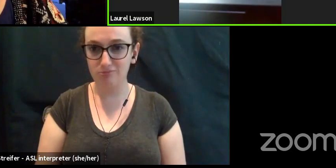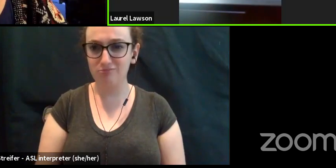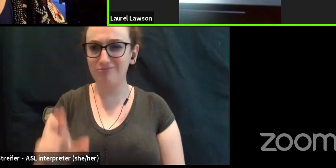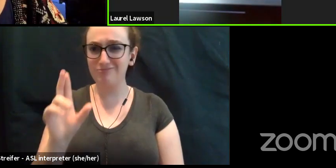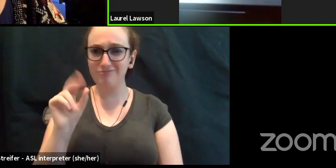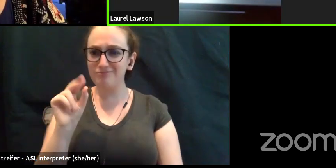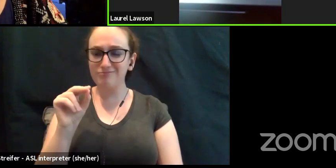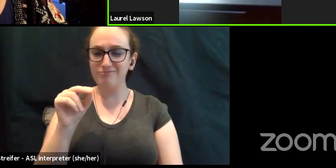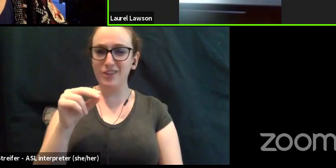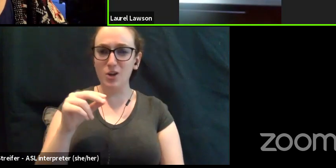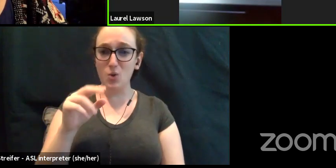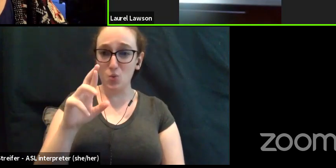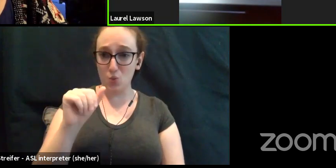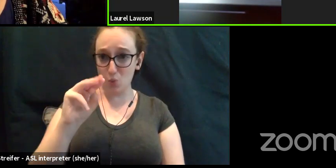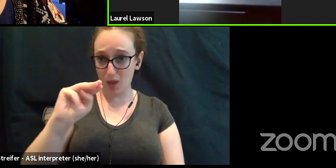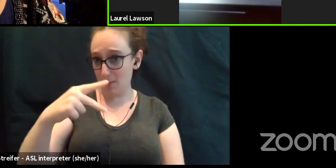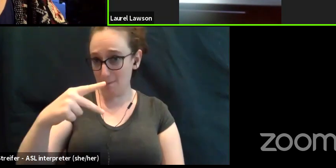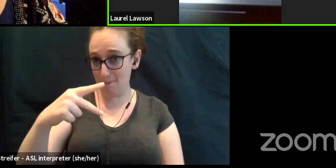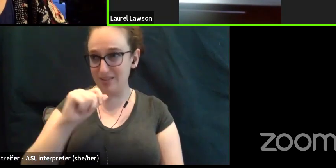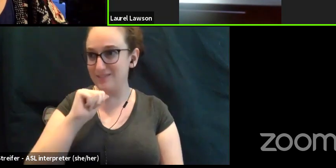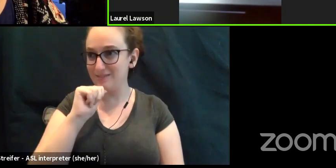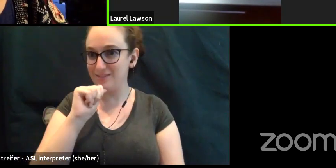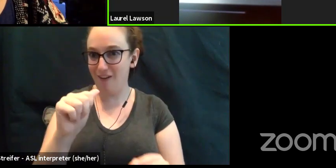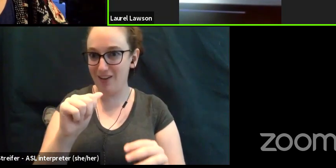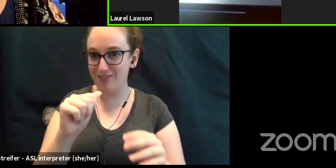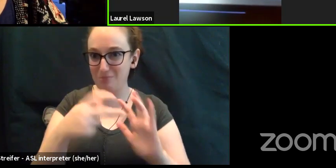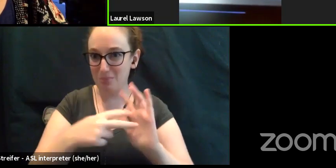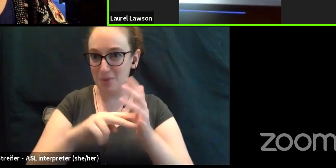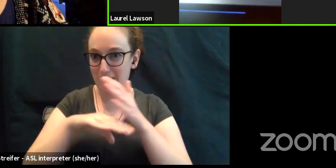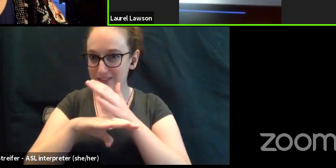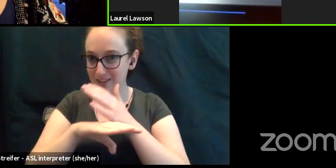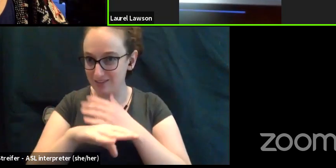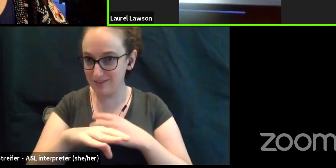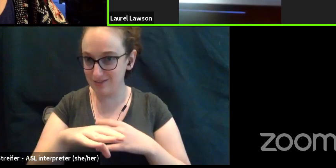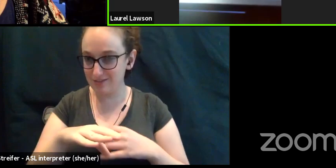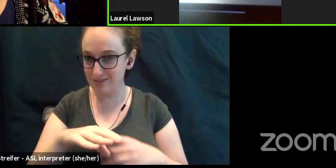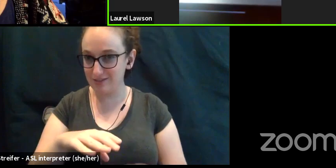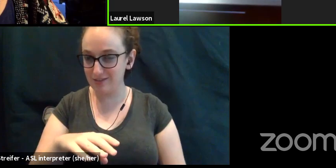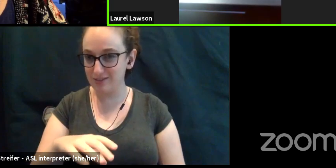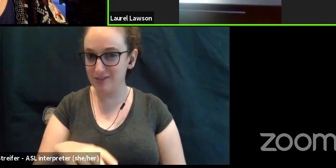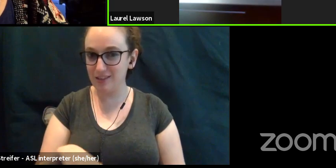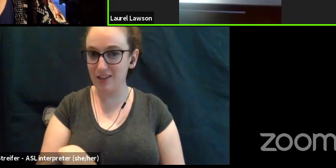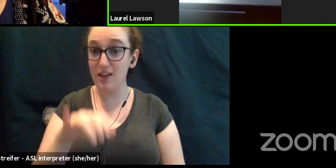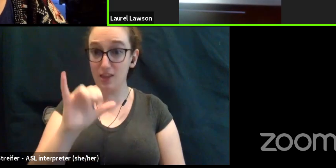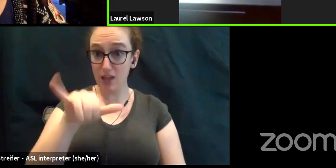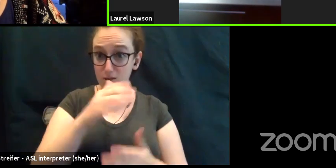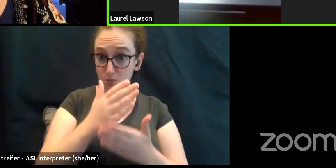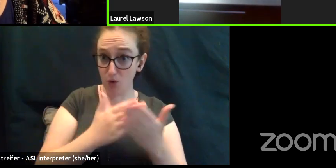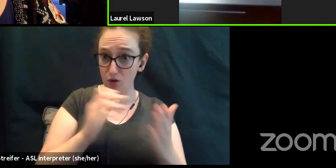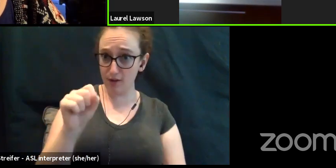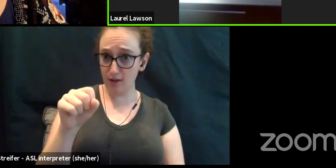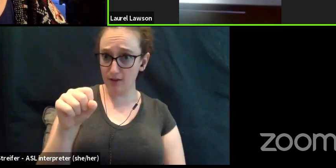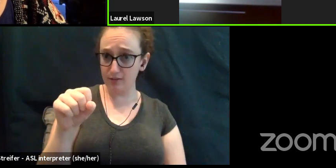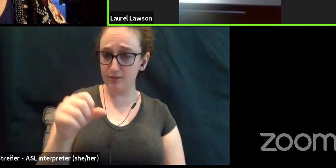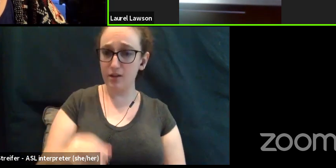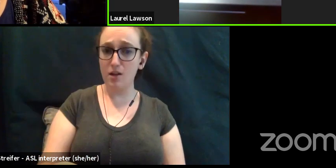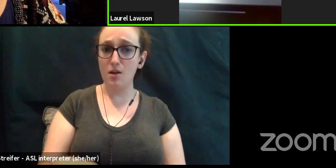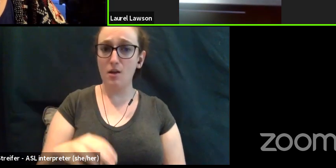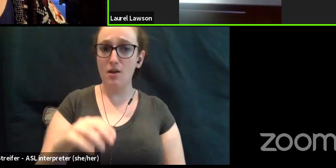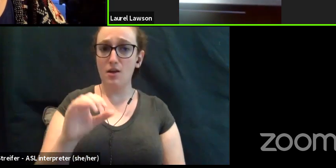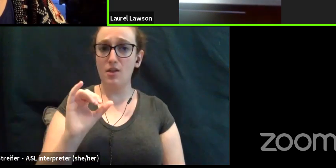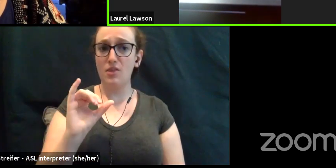total of access by any means. It's just one component, but it is a component that is probably